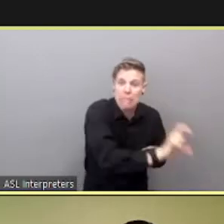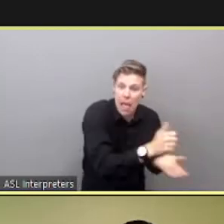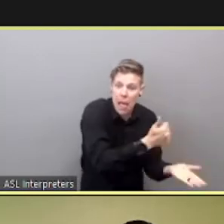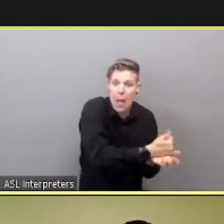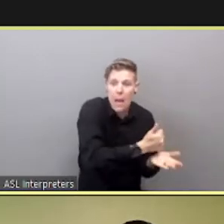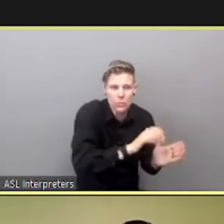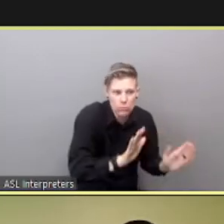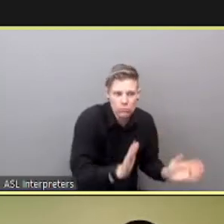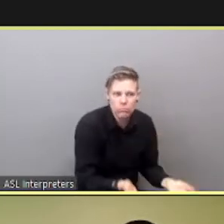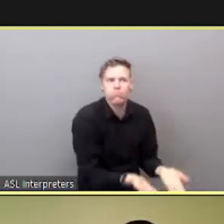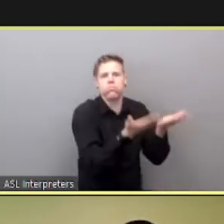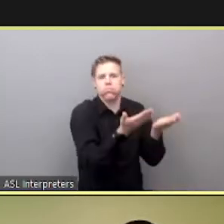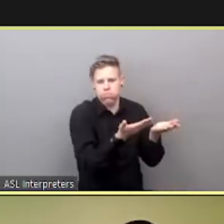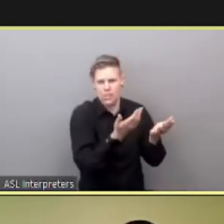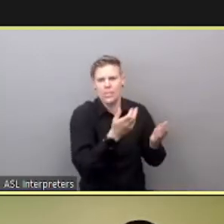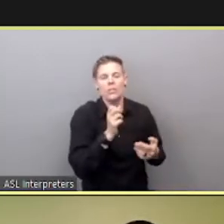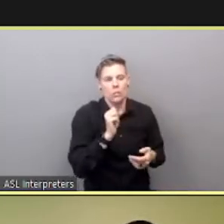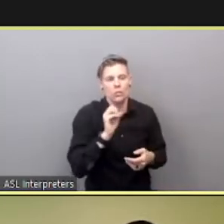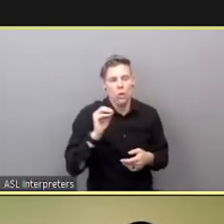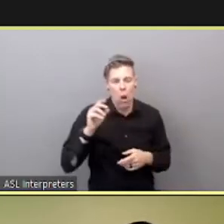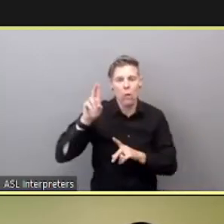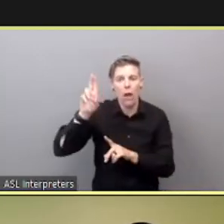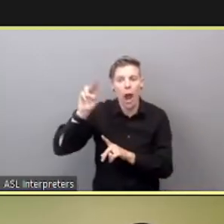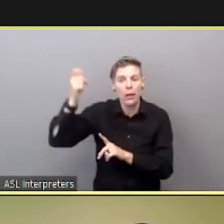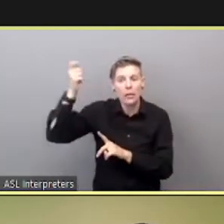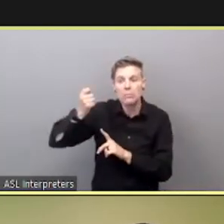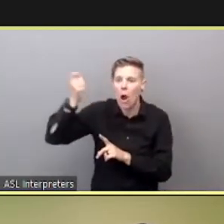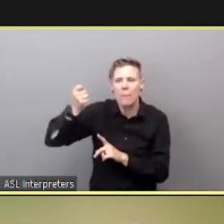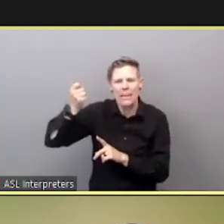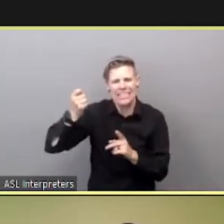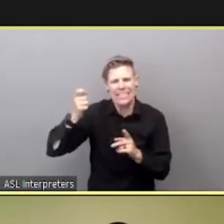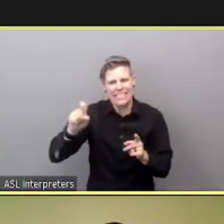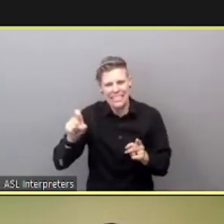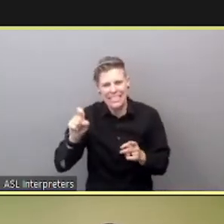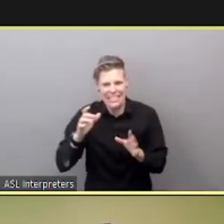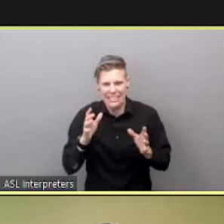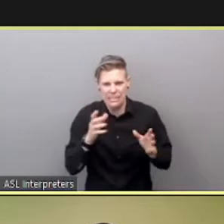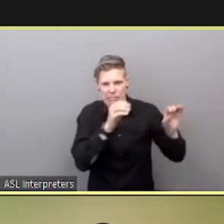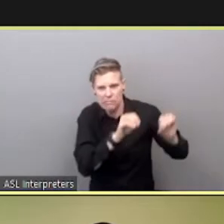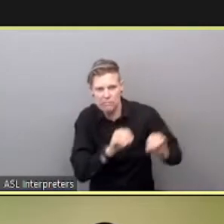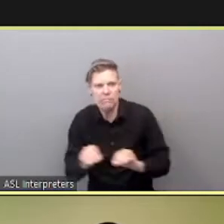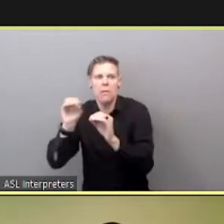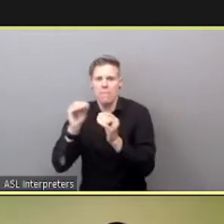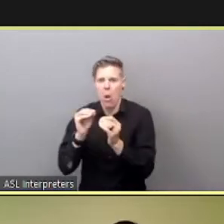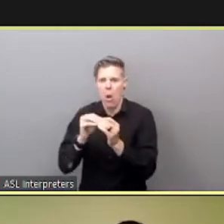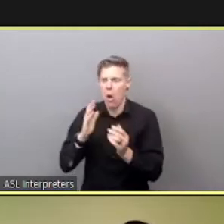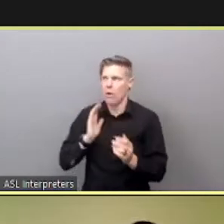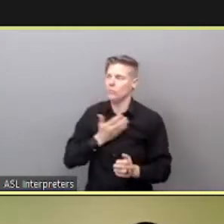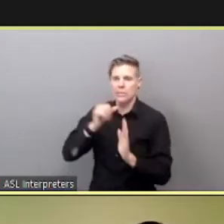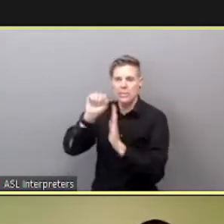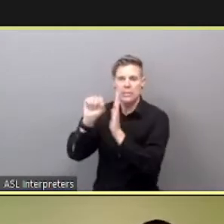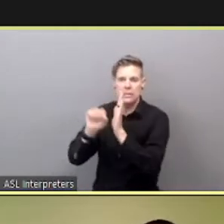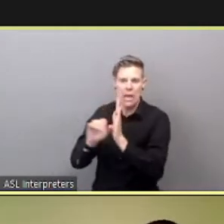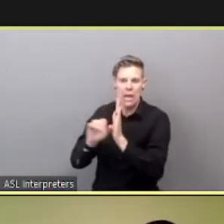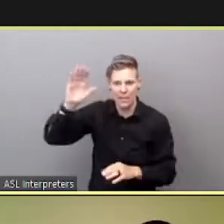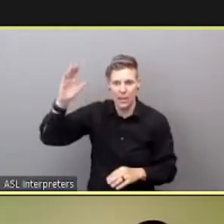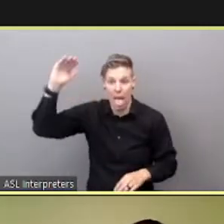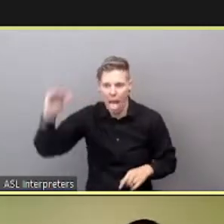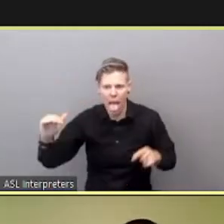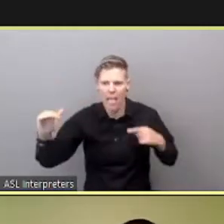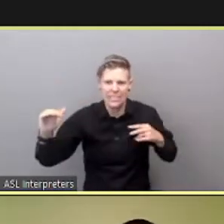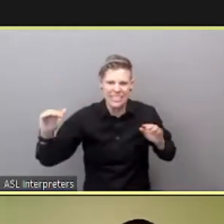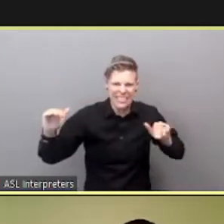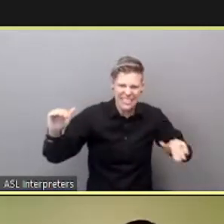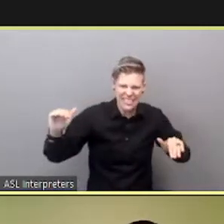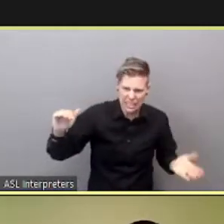turn change the rate for the entire state. It's important to note here that New Mexico traditionally struggles with